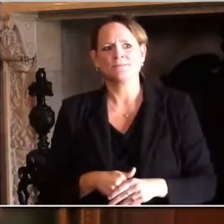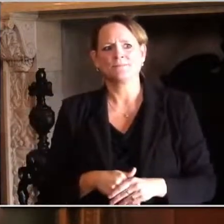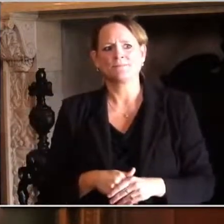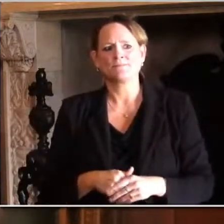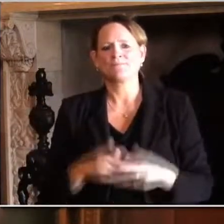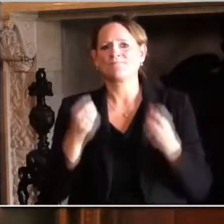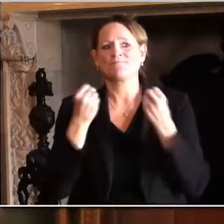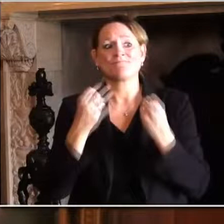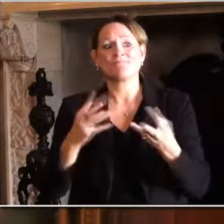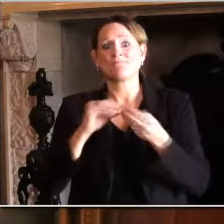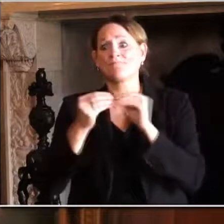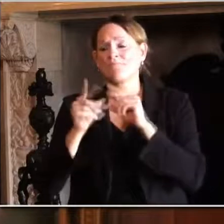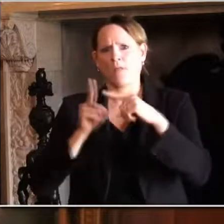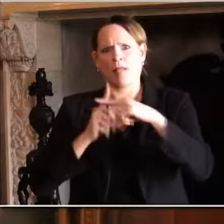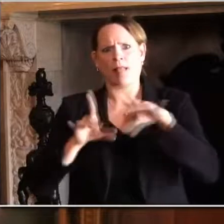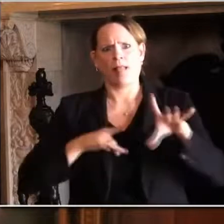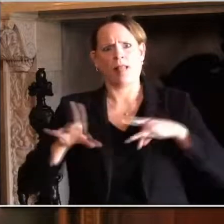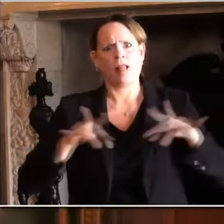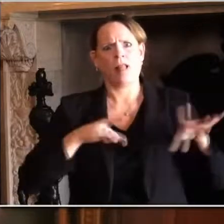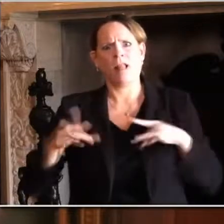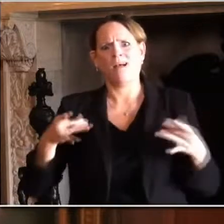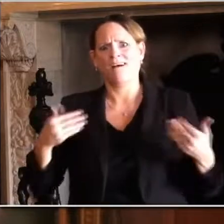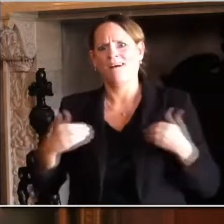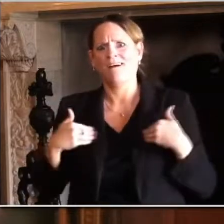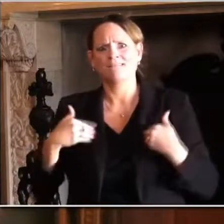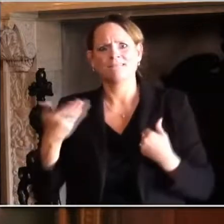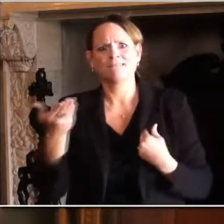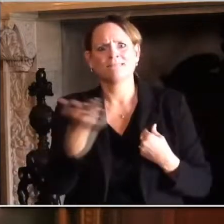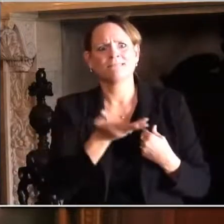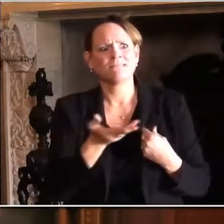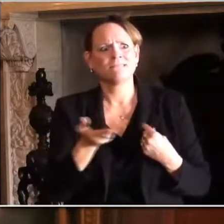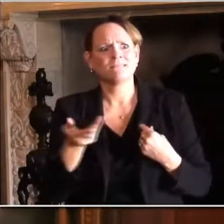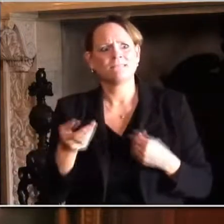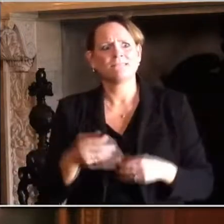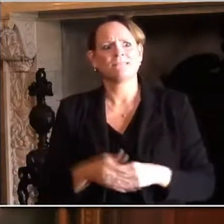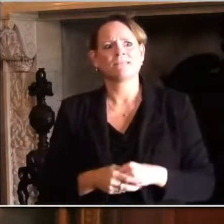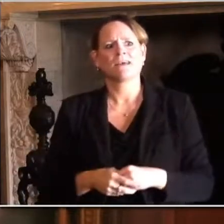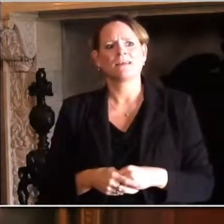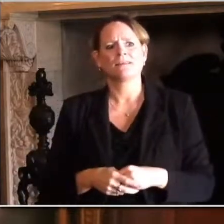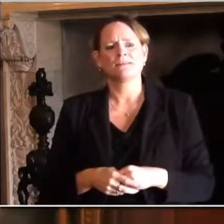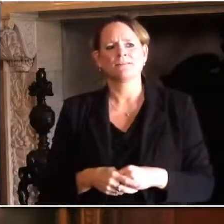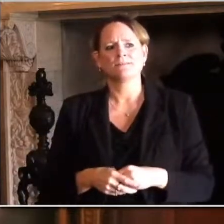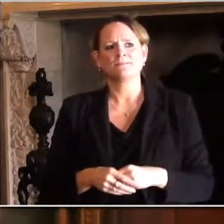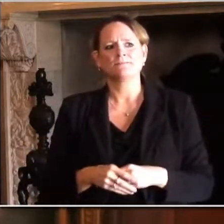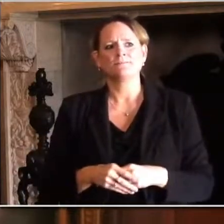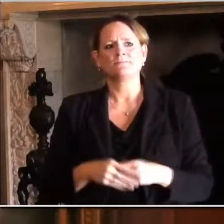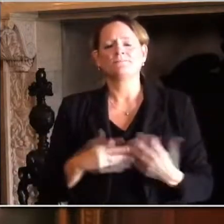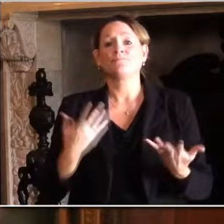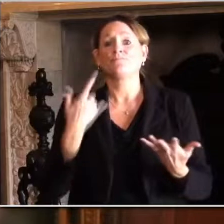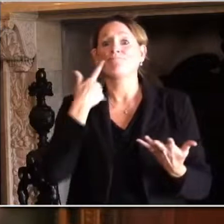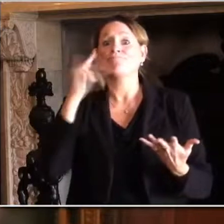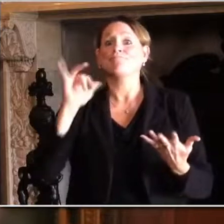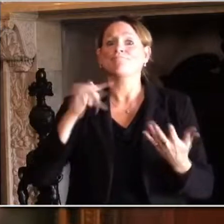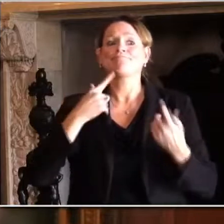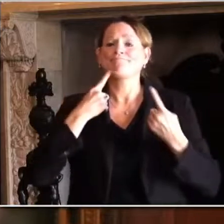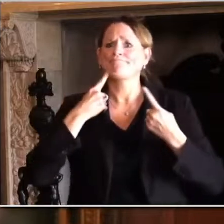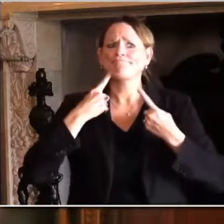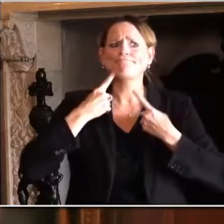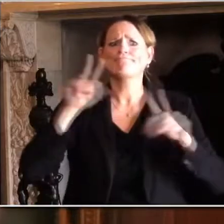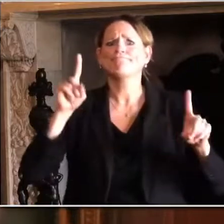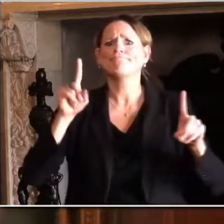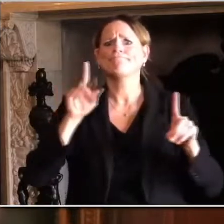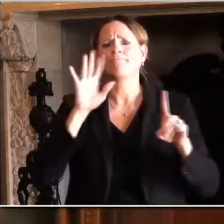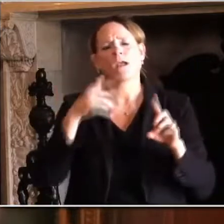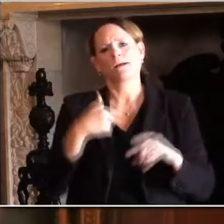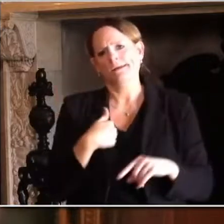question about what does improvement or success look like, right now we need to be able to support our local public health to do